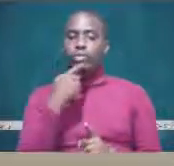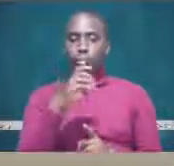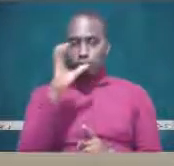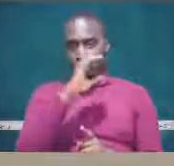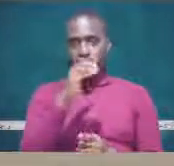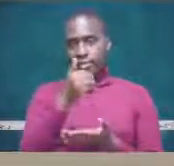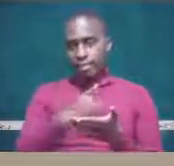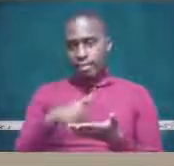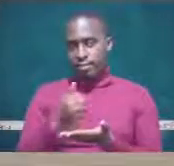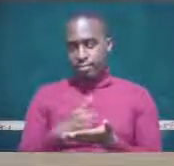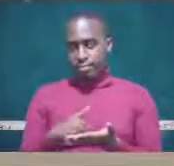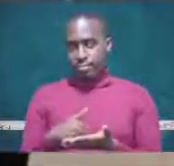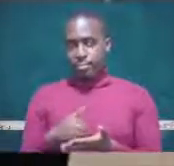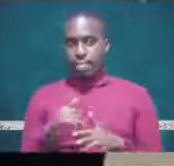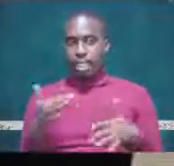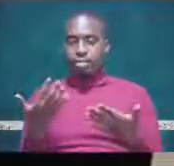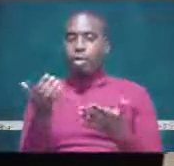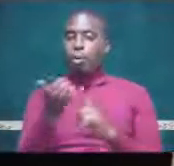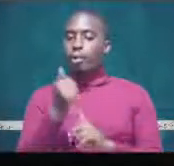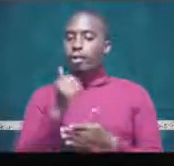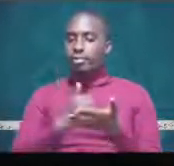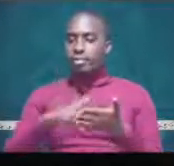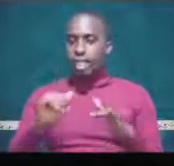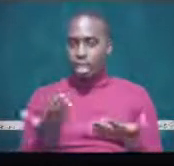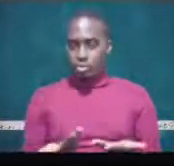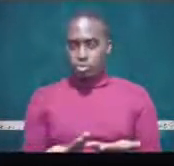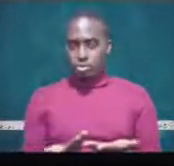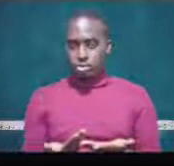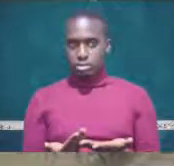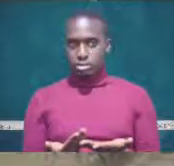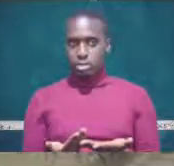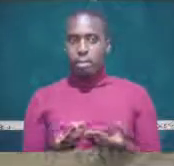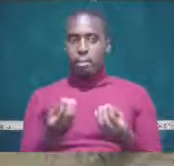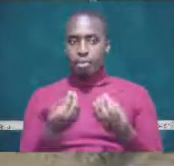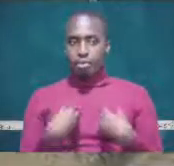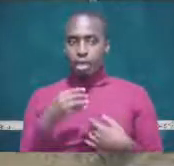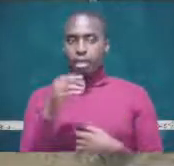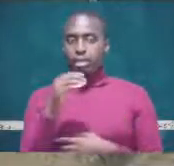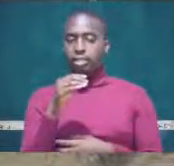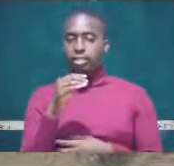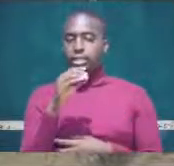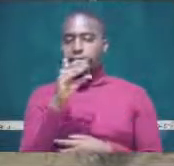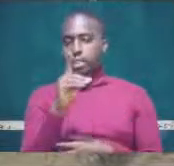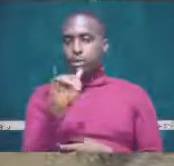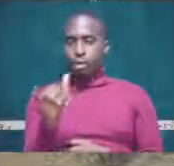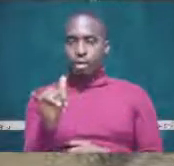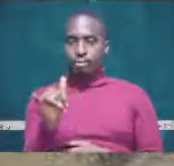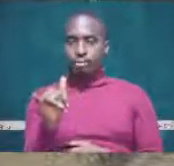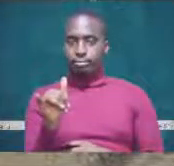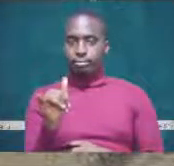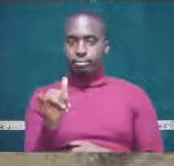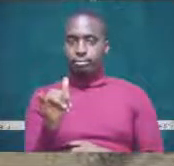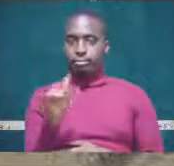The disposable income, and how do we get saving? We are given disposable income. Disposable. D stands